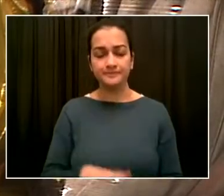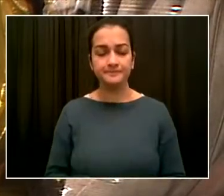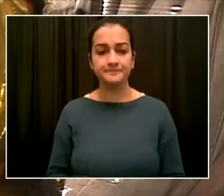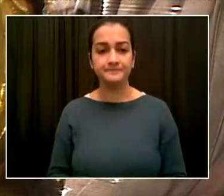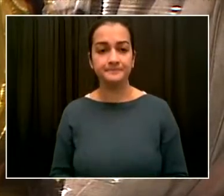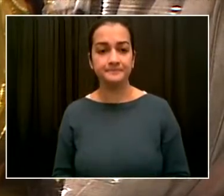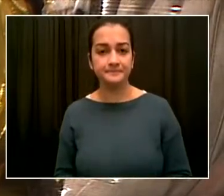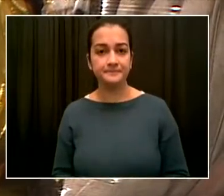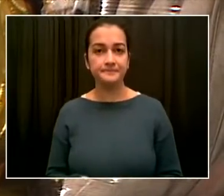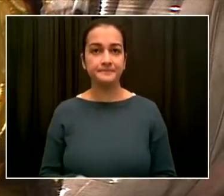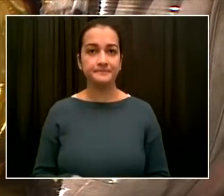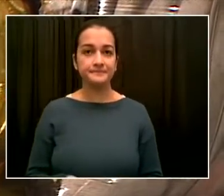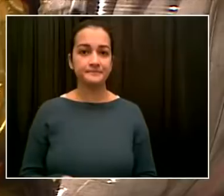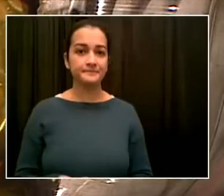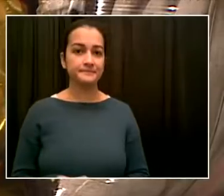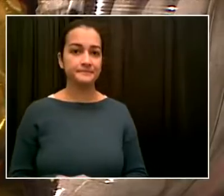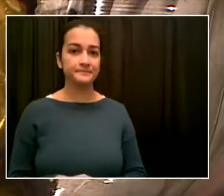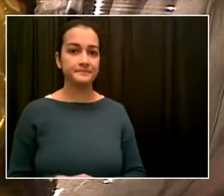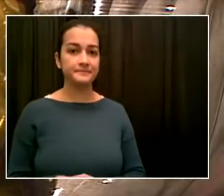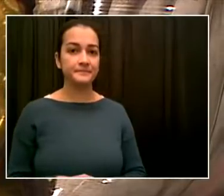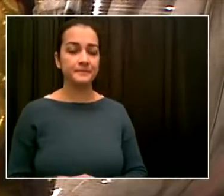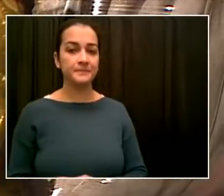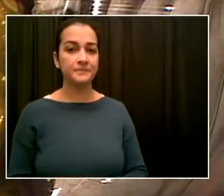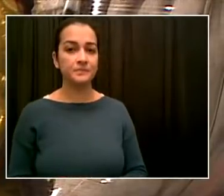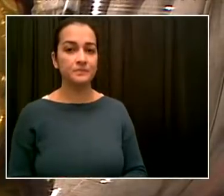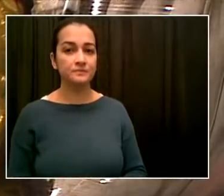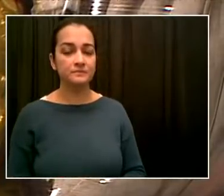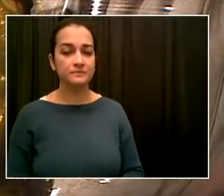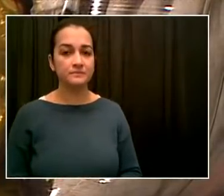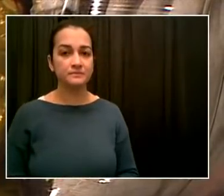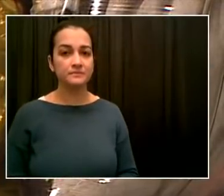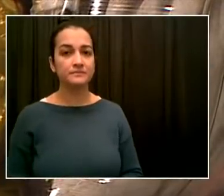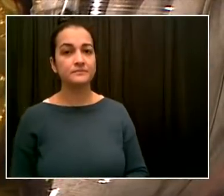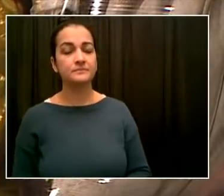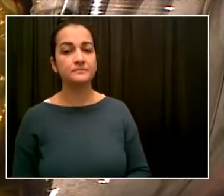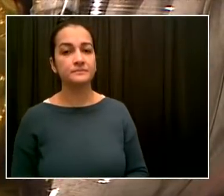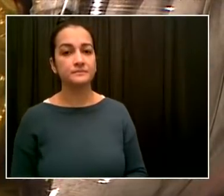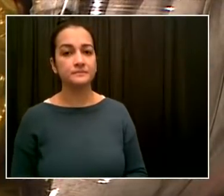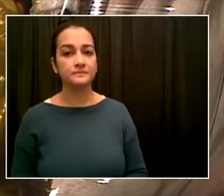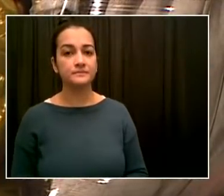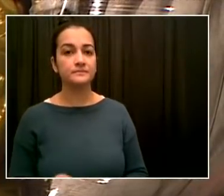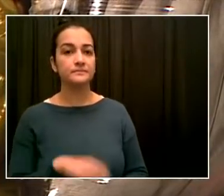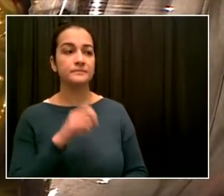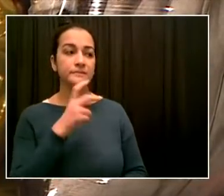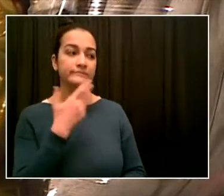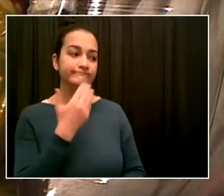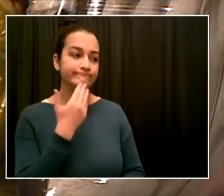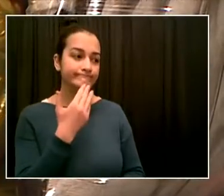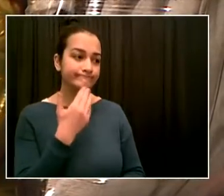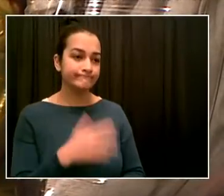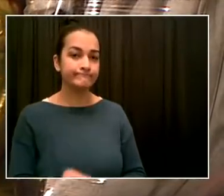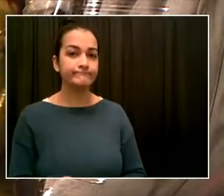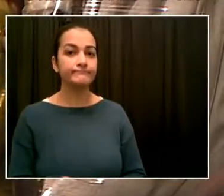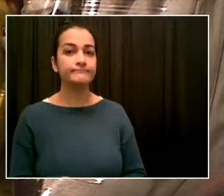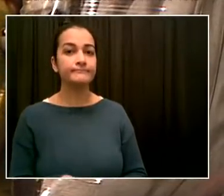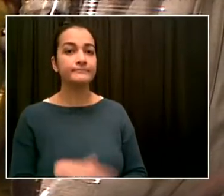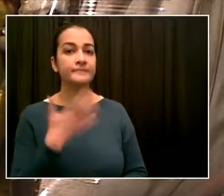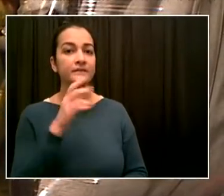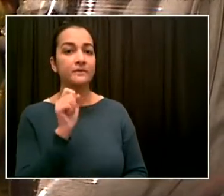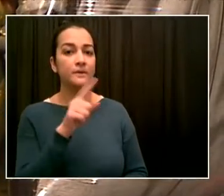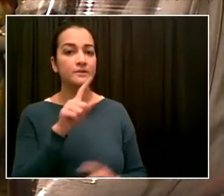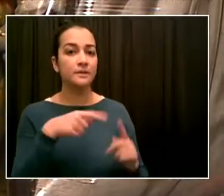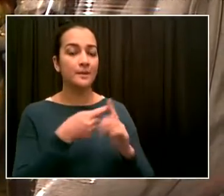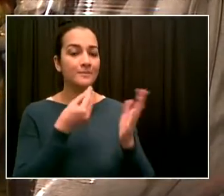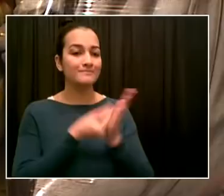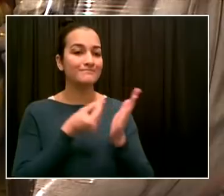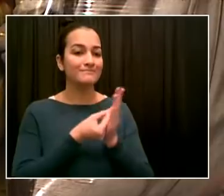Great. And I guess I wanted to go back to what you've been asked by a few people in terms of your debts. I know that you are